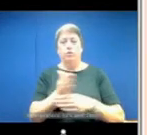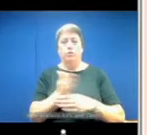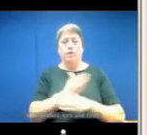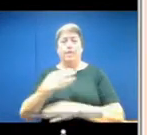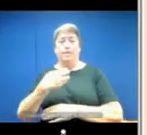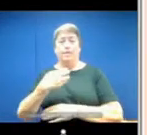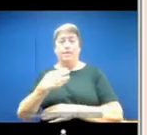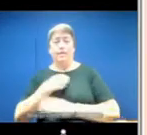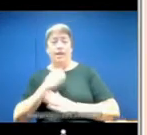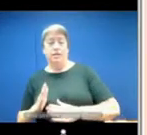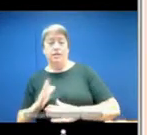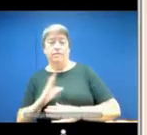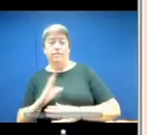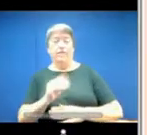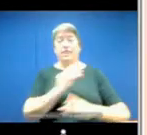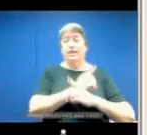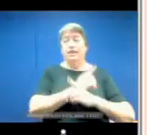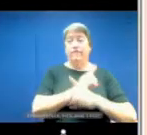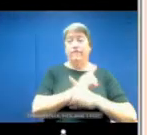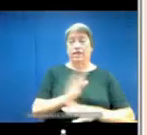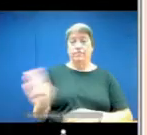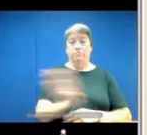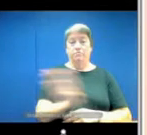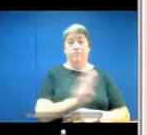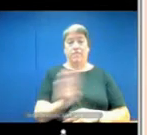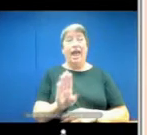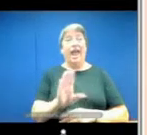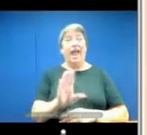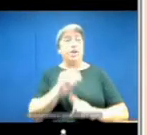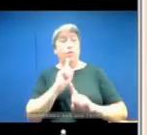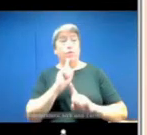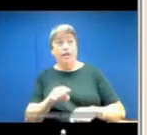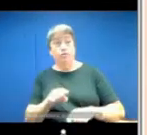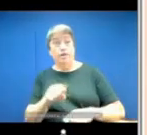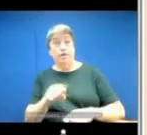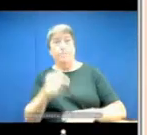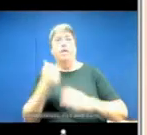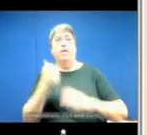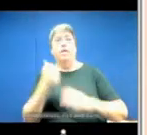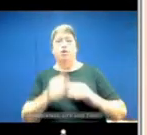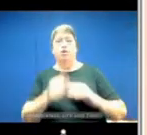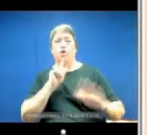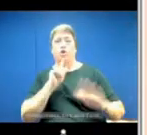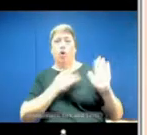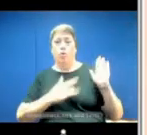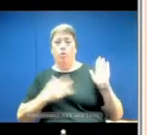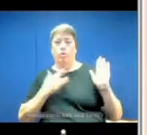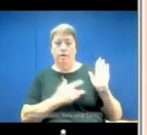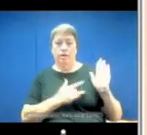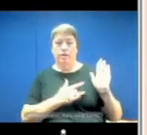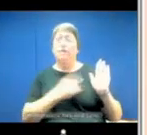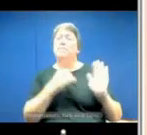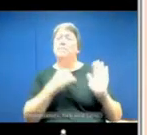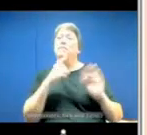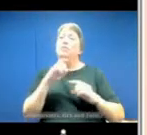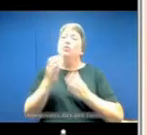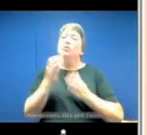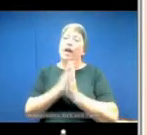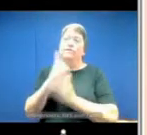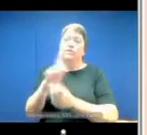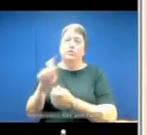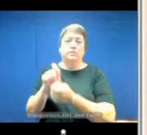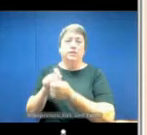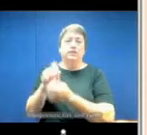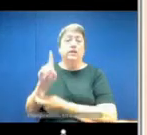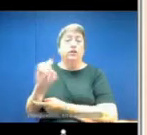oath. At the same time you send interrogatories, you ask for documents. And you may also